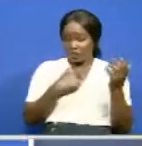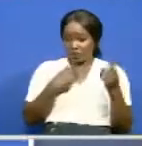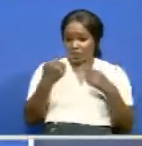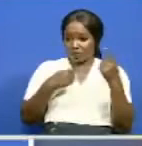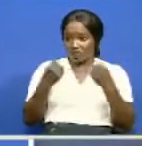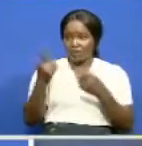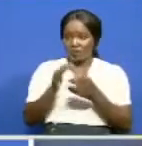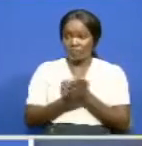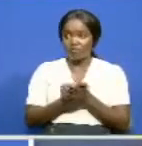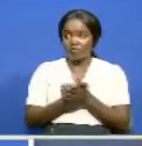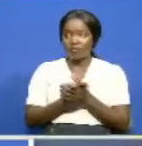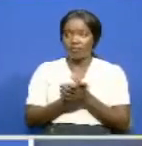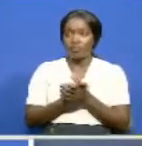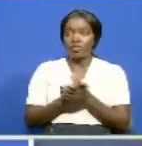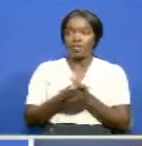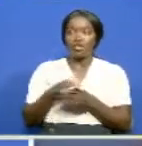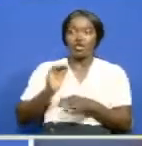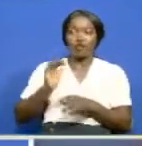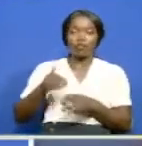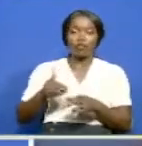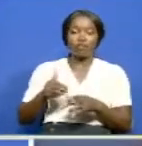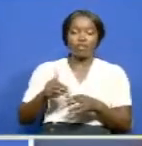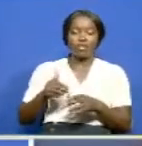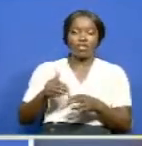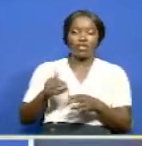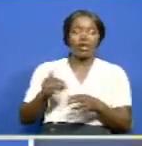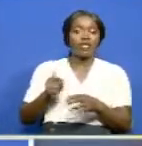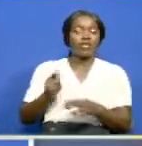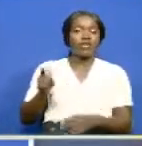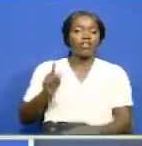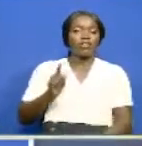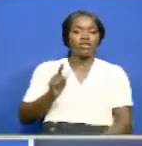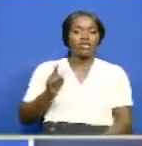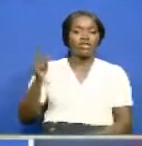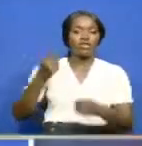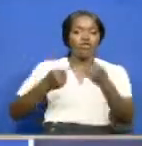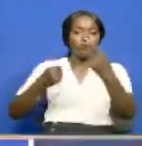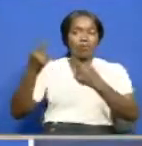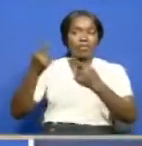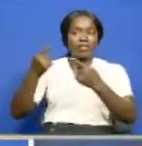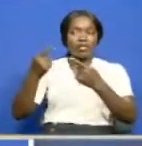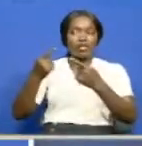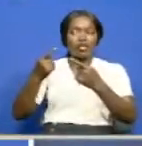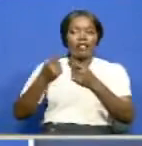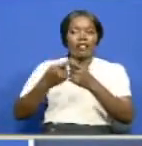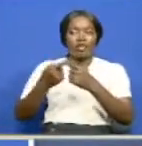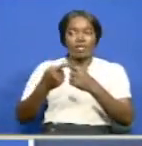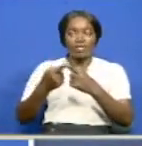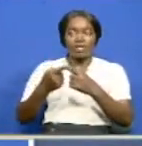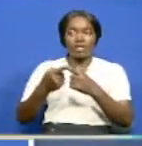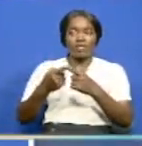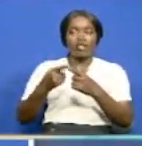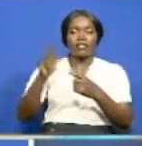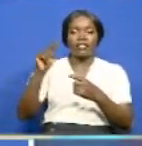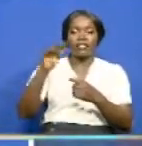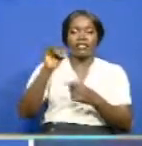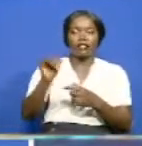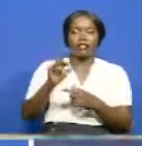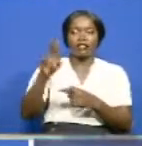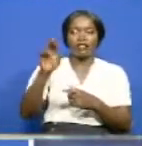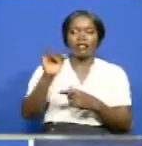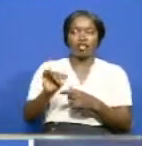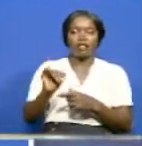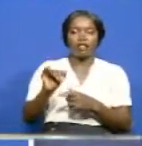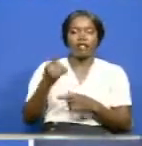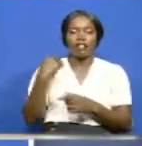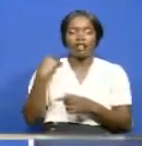In the women's elite category, Stephanie Fernandes emerged victorious ahead of Mercy Fwande and Jossette and Njeri, who came in second and third